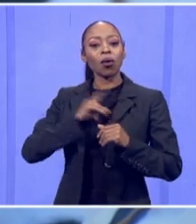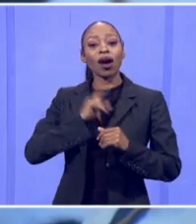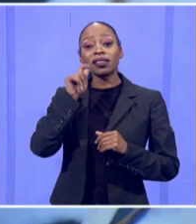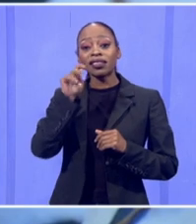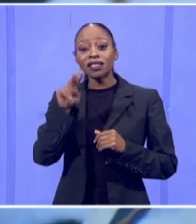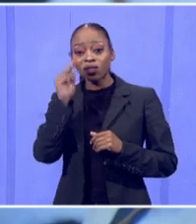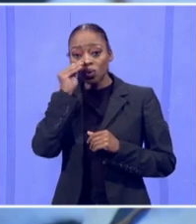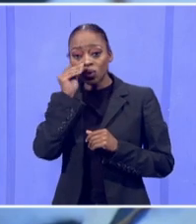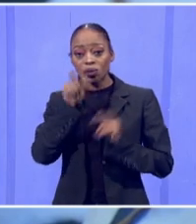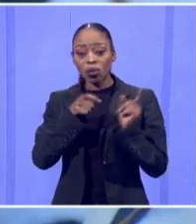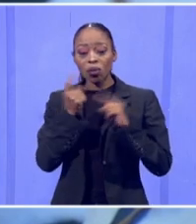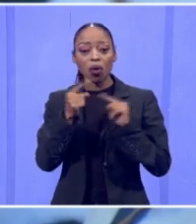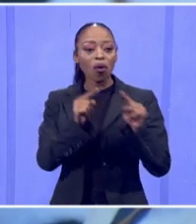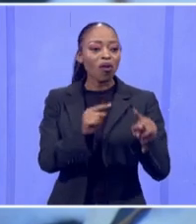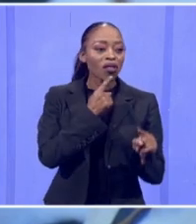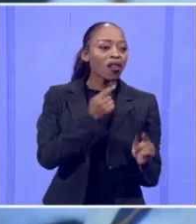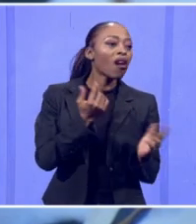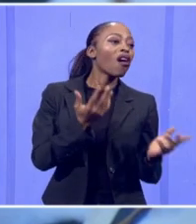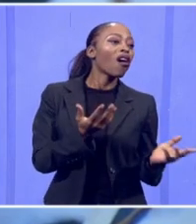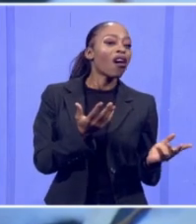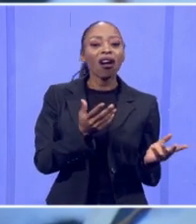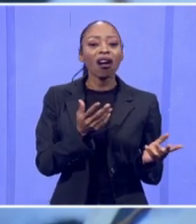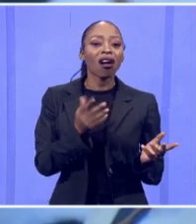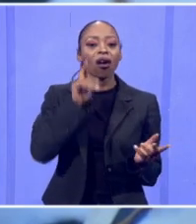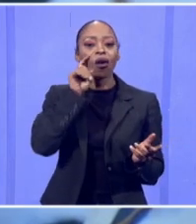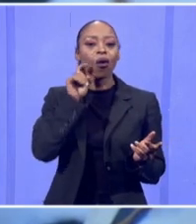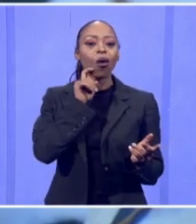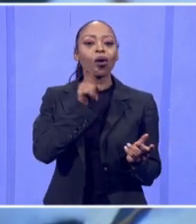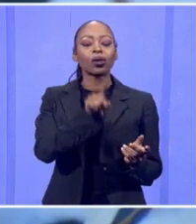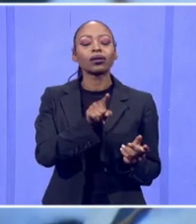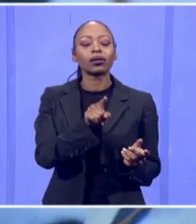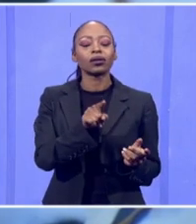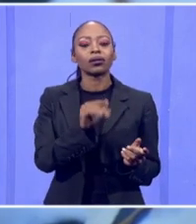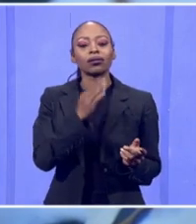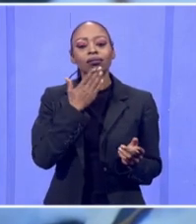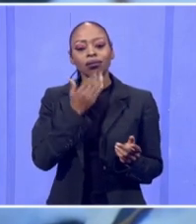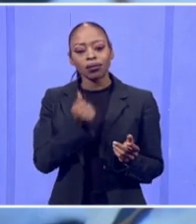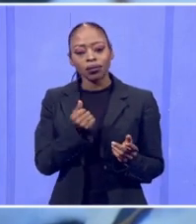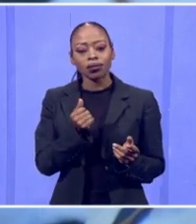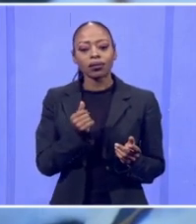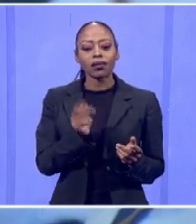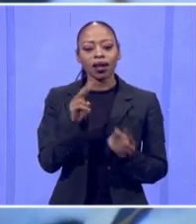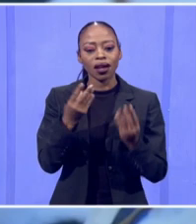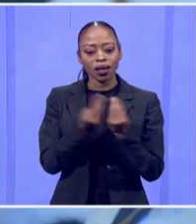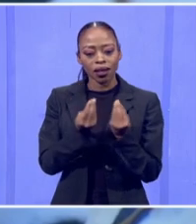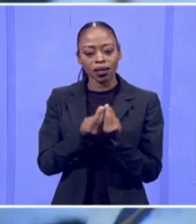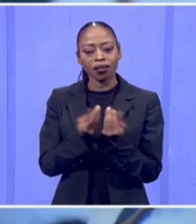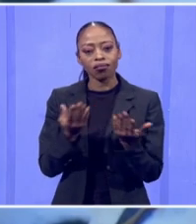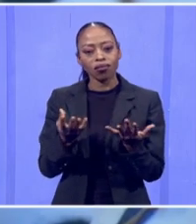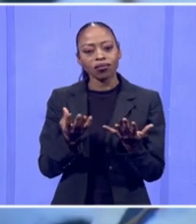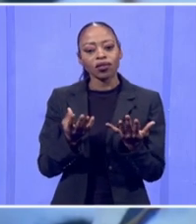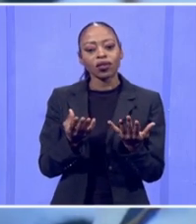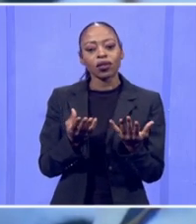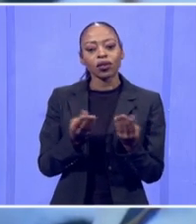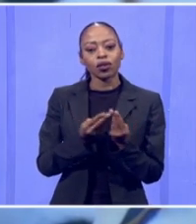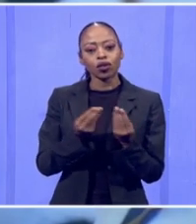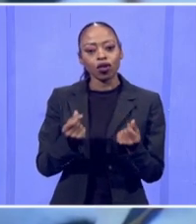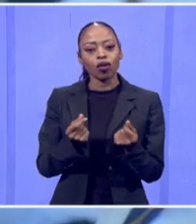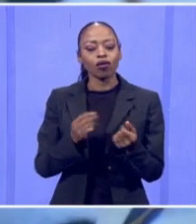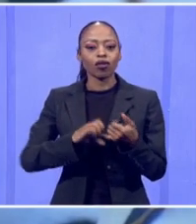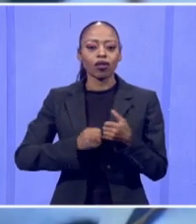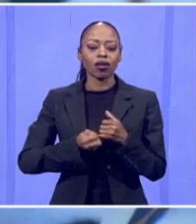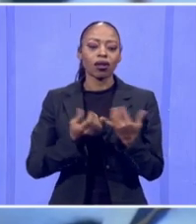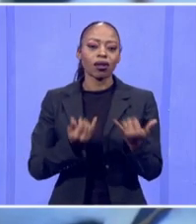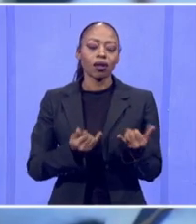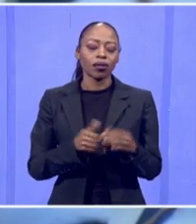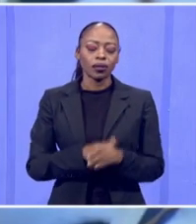come there and they will say, well, you've got an old structure there. So that's one thing we've been dealing with right